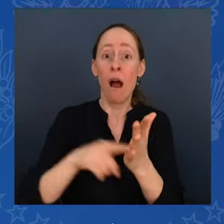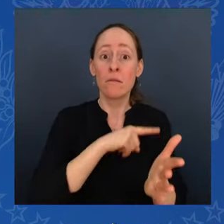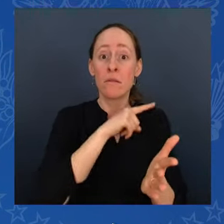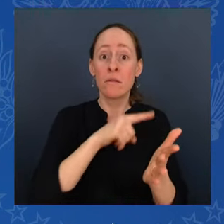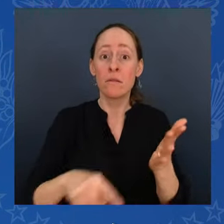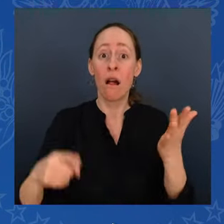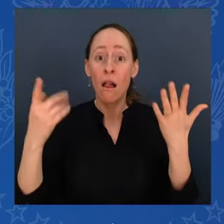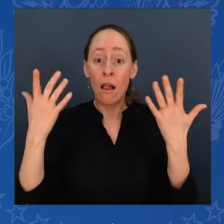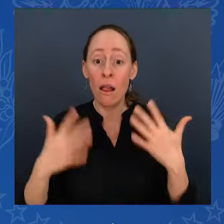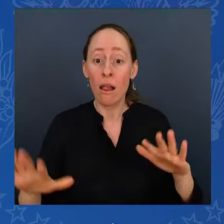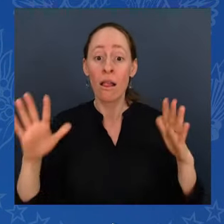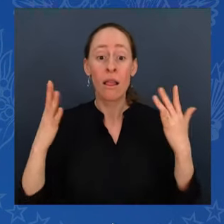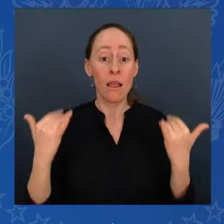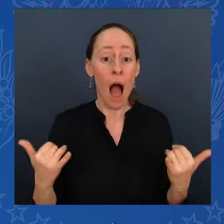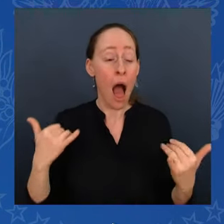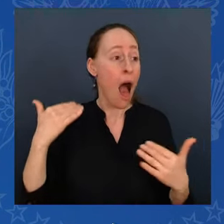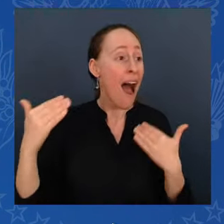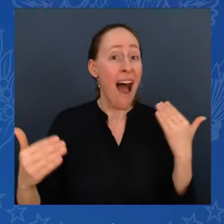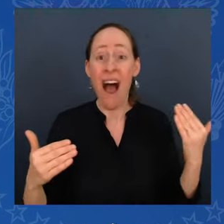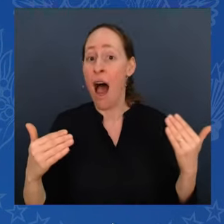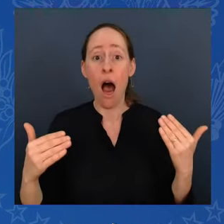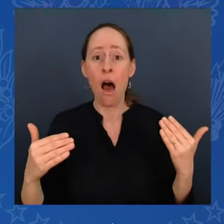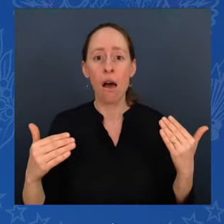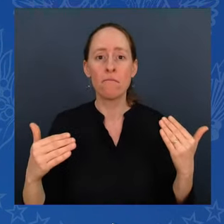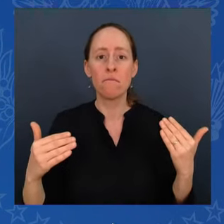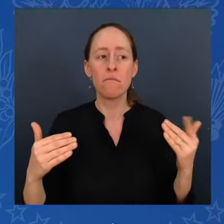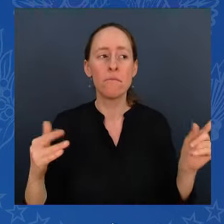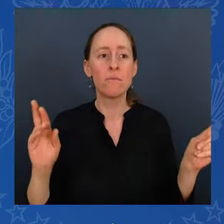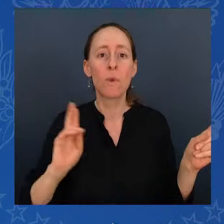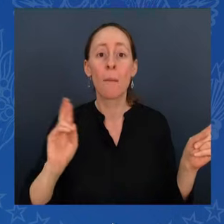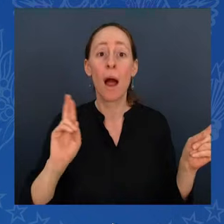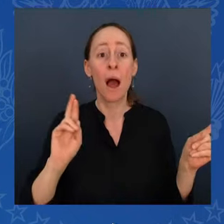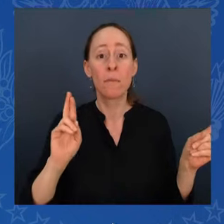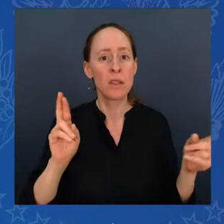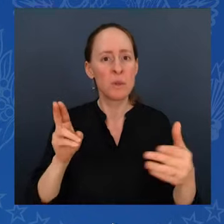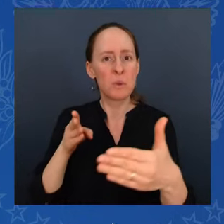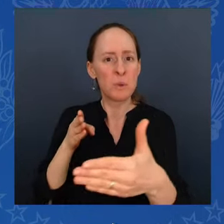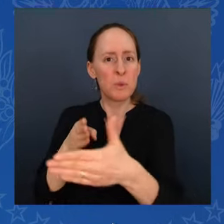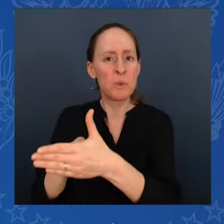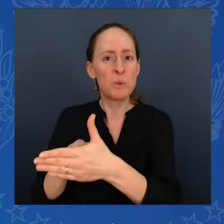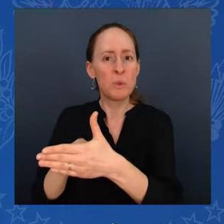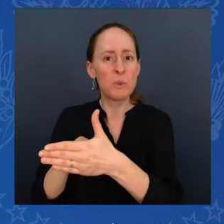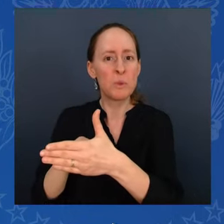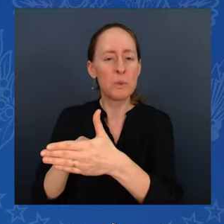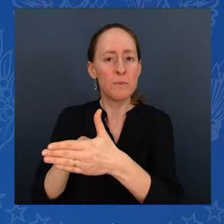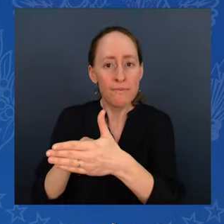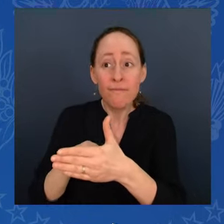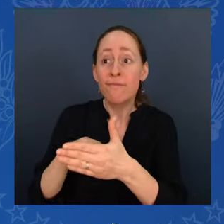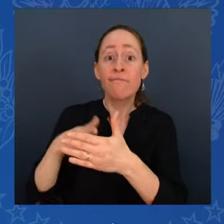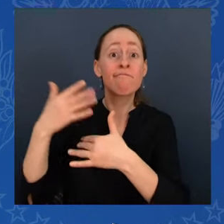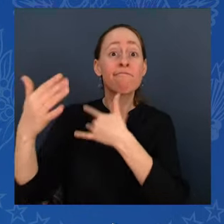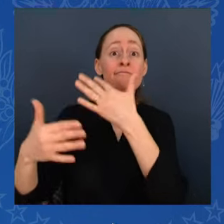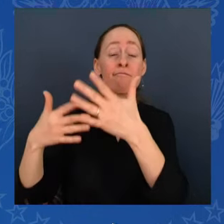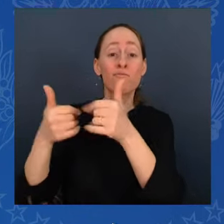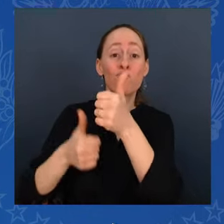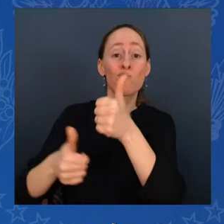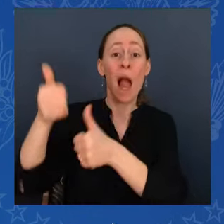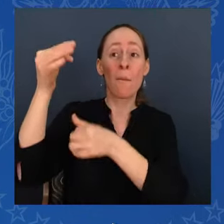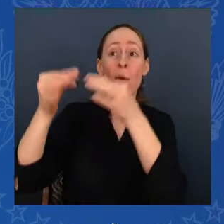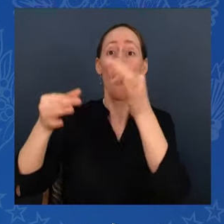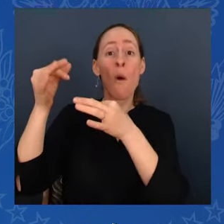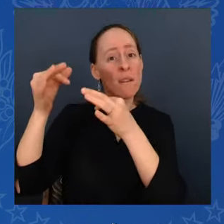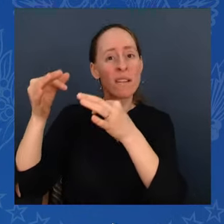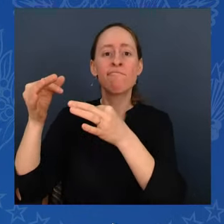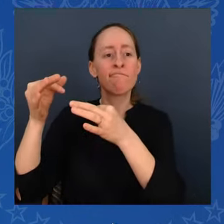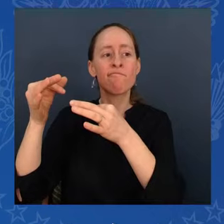interests sued us, and the Supreme Court blocked us. But that didn't — well, that didn't stop us. No, I mean it sincerely.